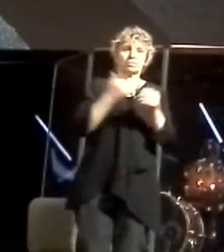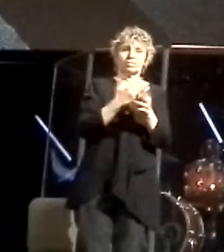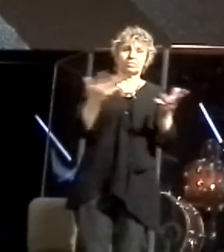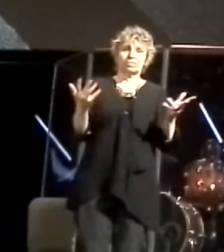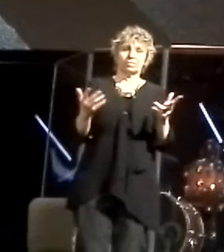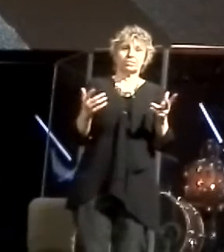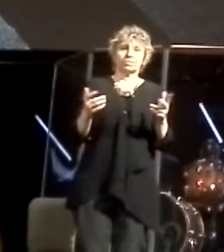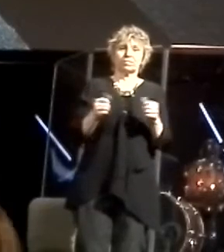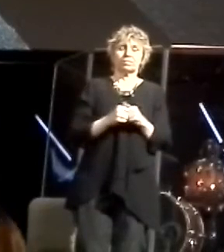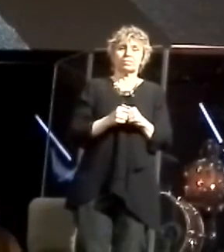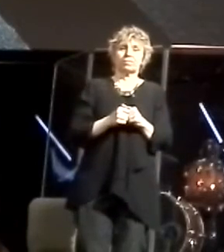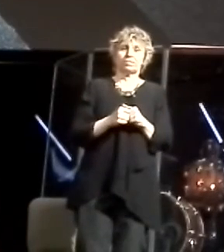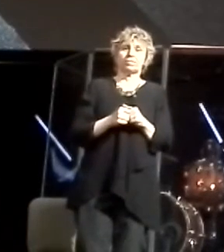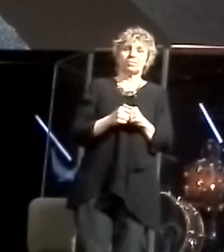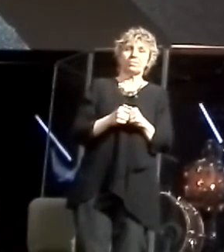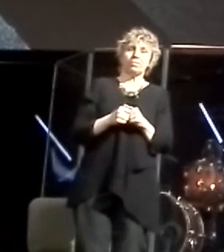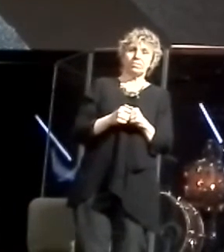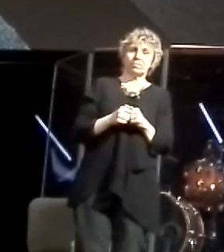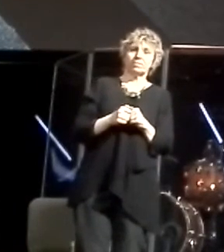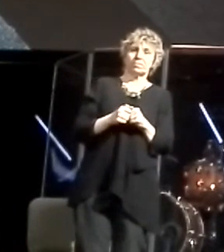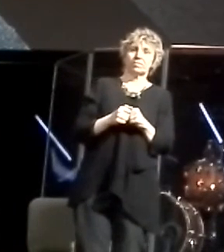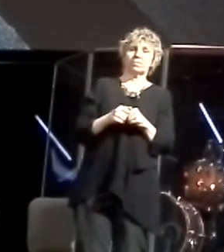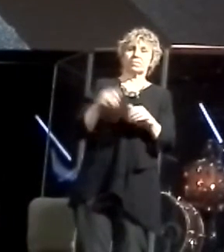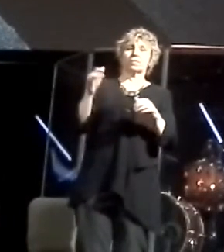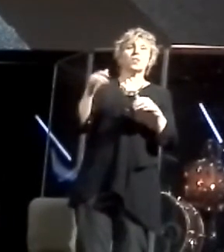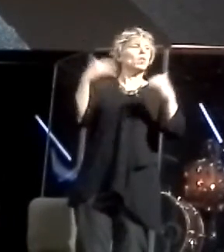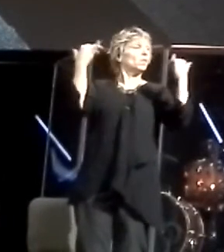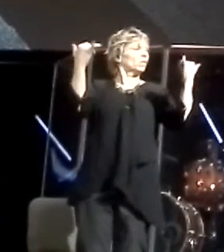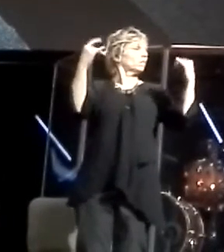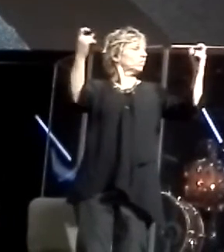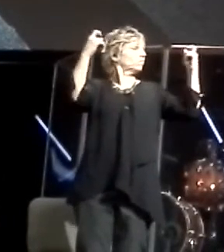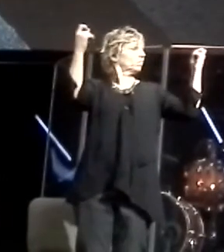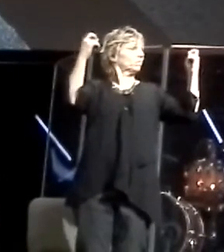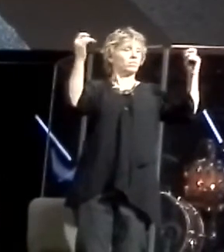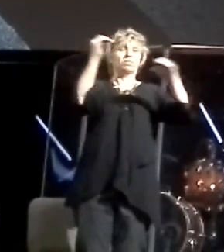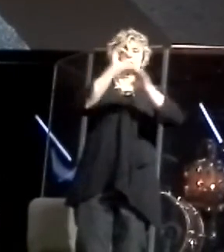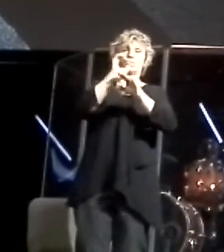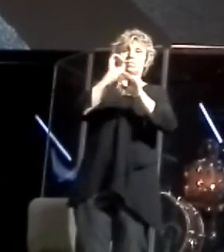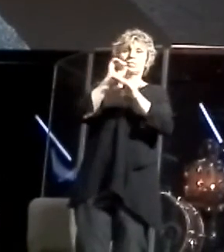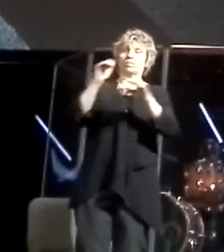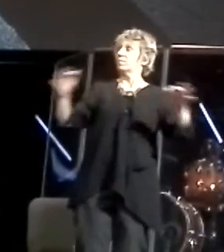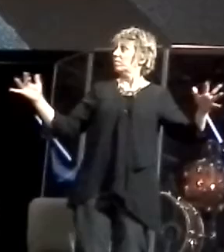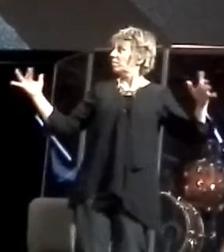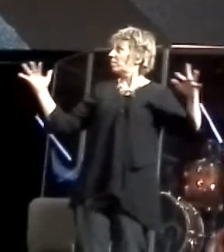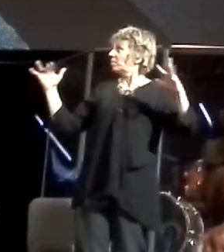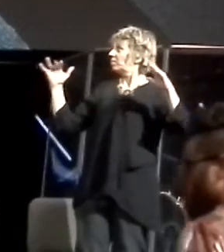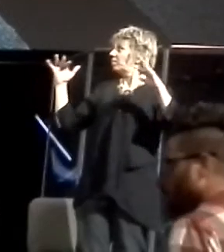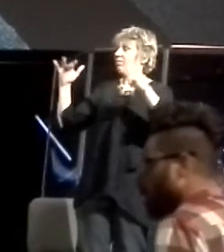to hang out and celebrate baptisms with us, it's going to be a beautiful, beautiful moment. All right.